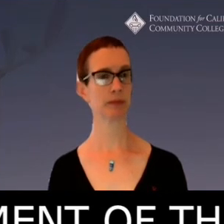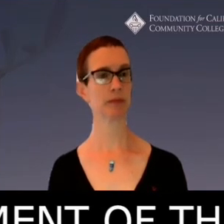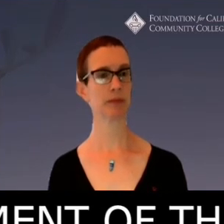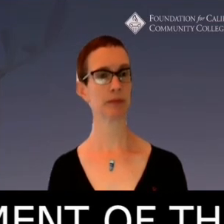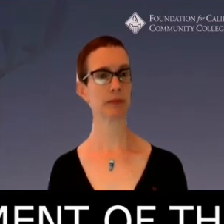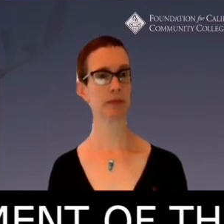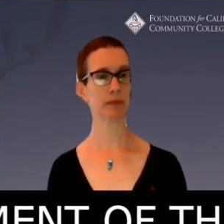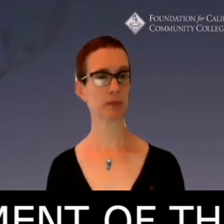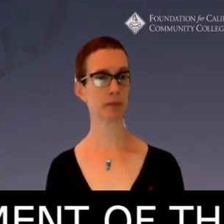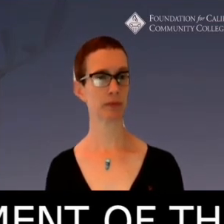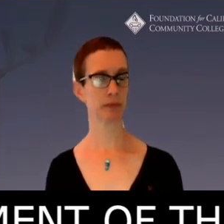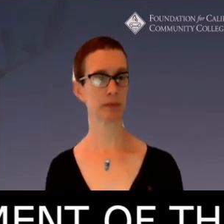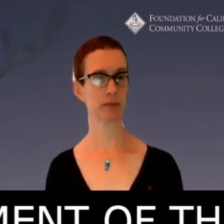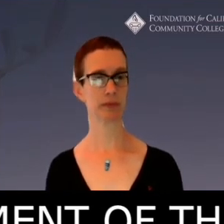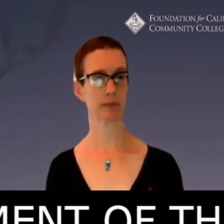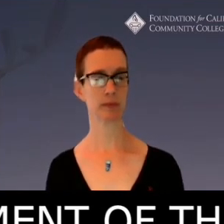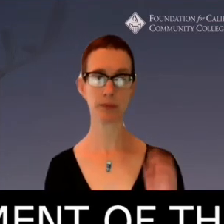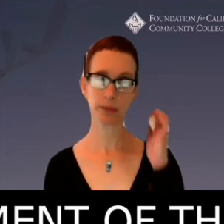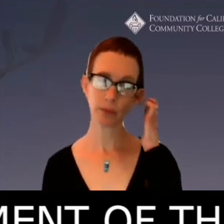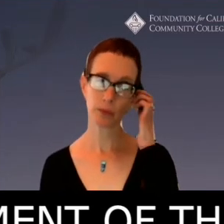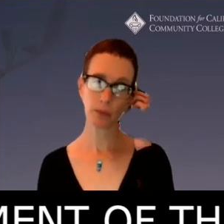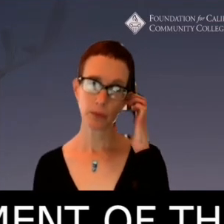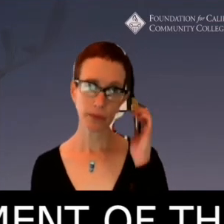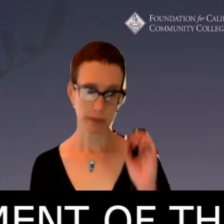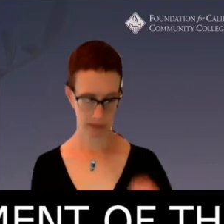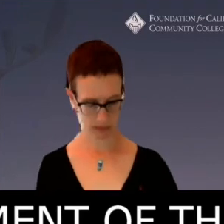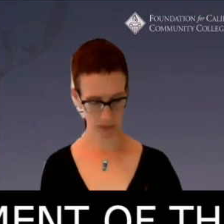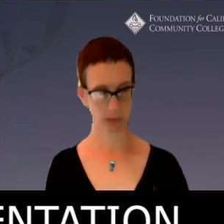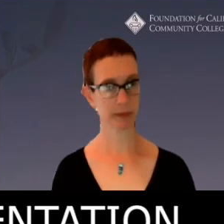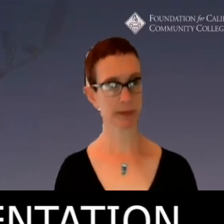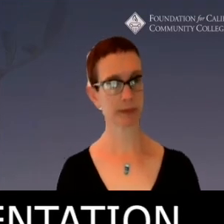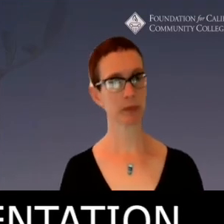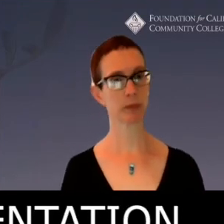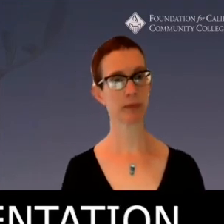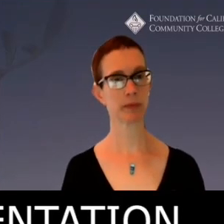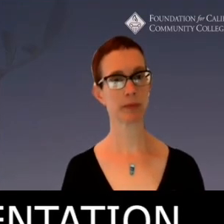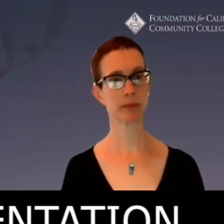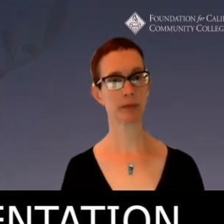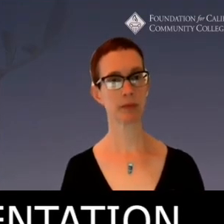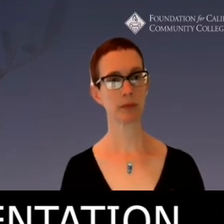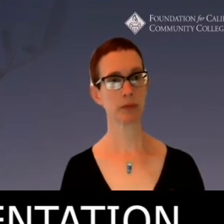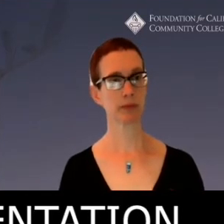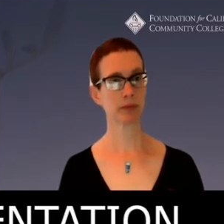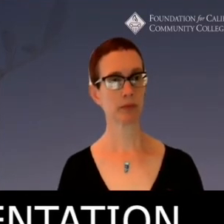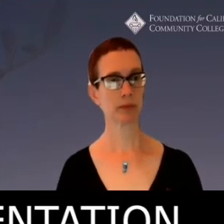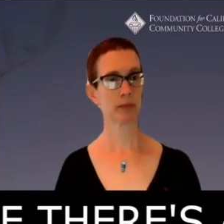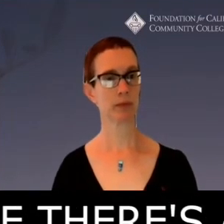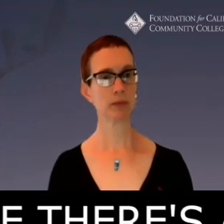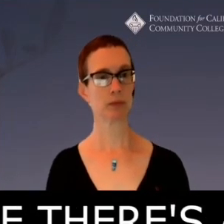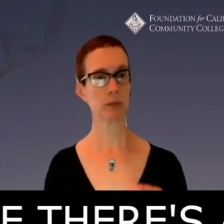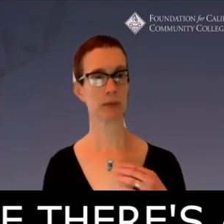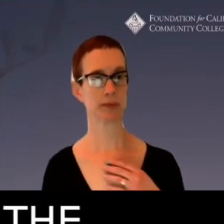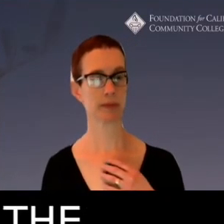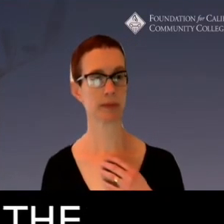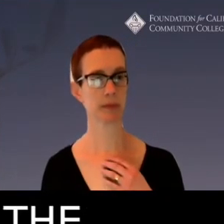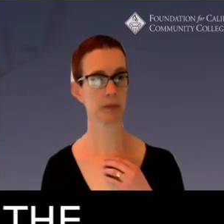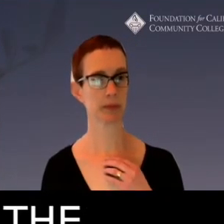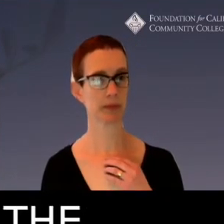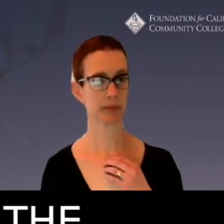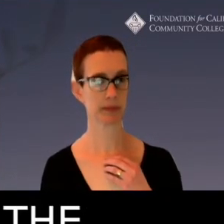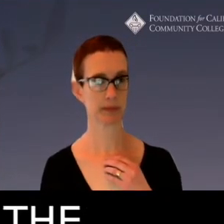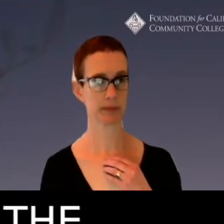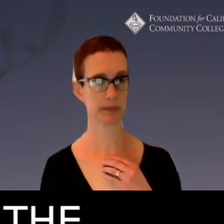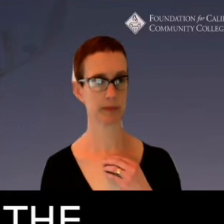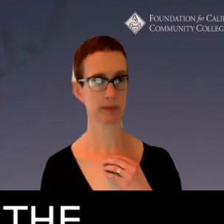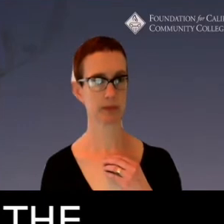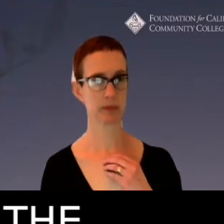the implementation. So will that, it sounds like there's a separate application for the implementation. So a person could